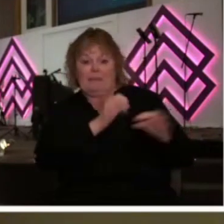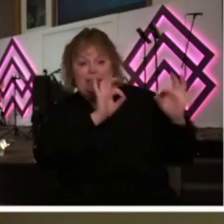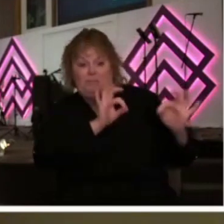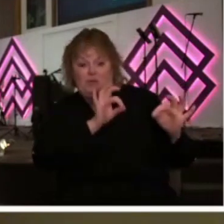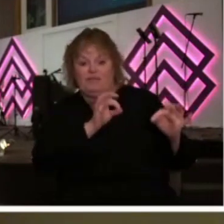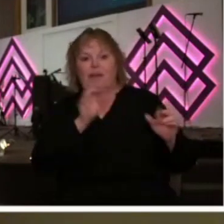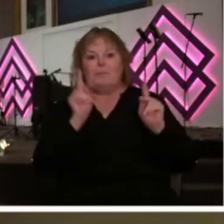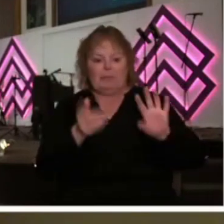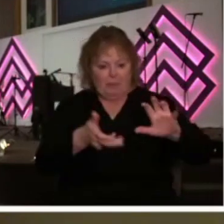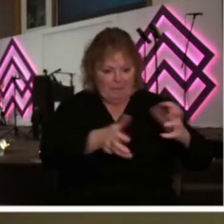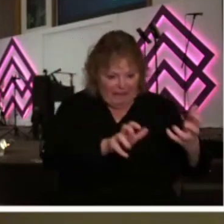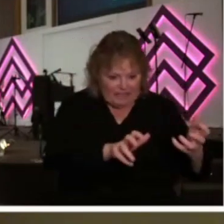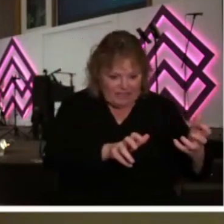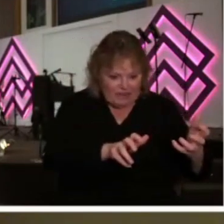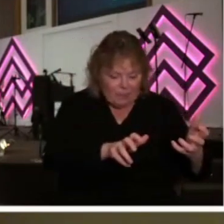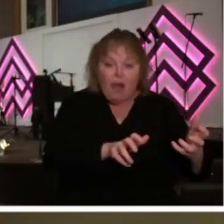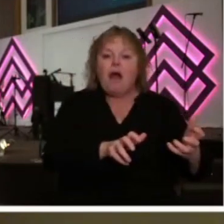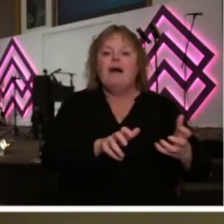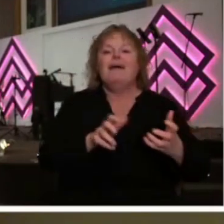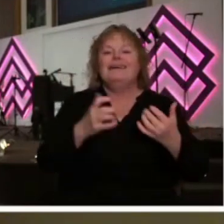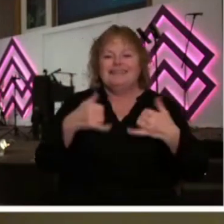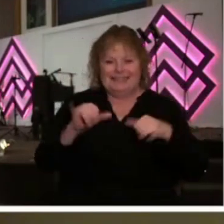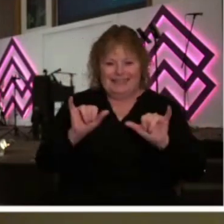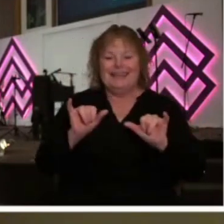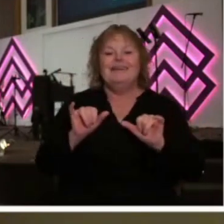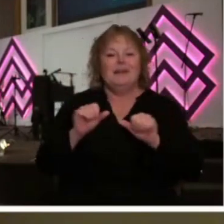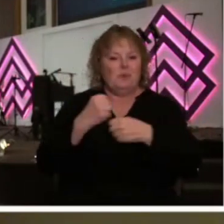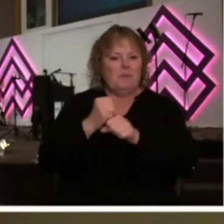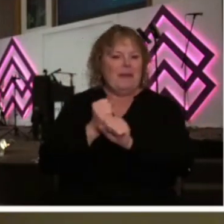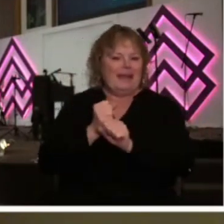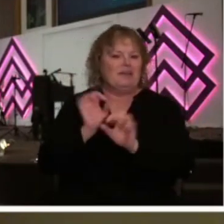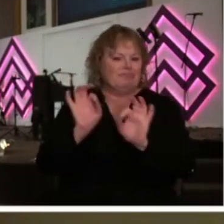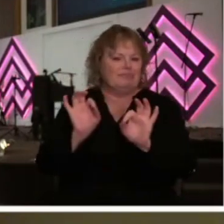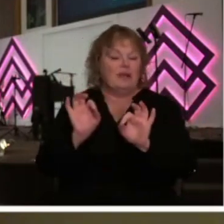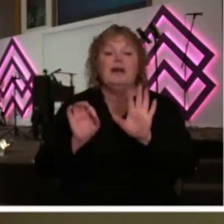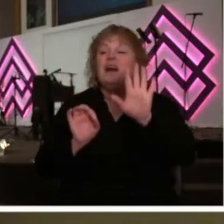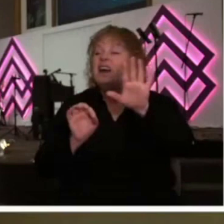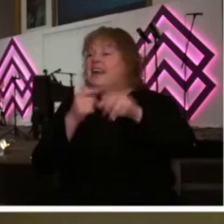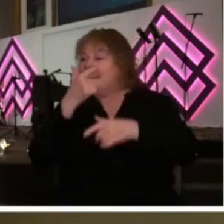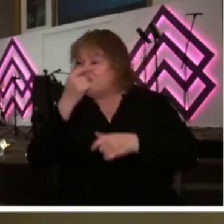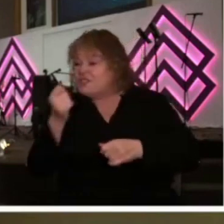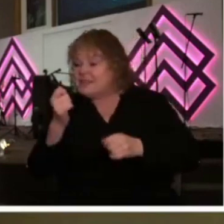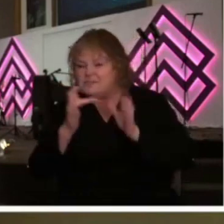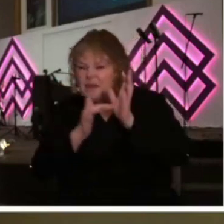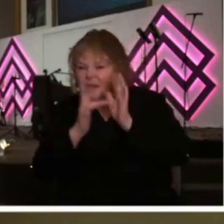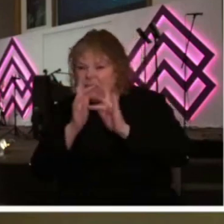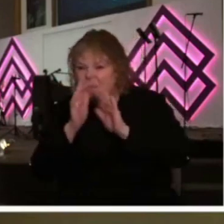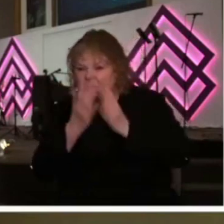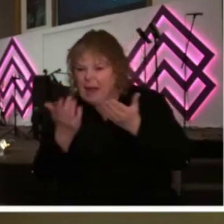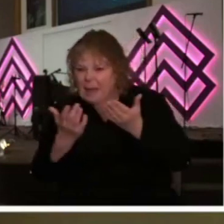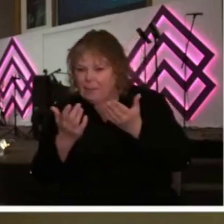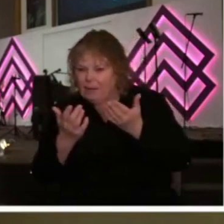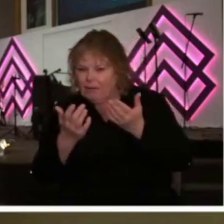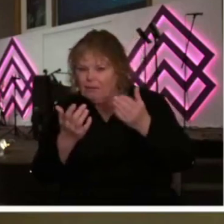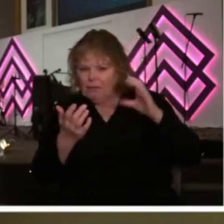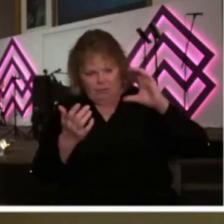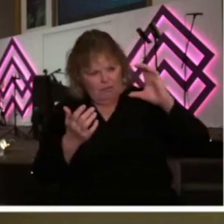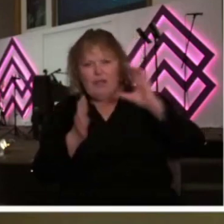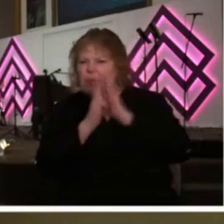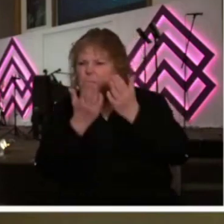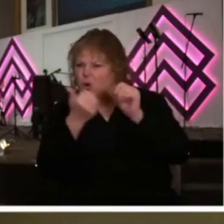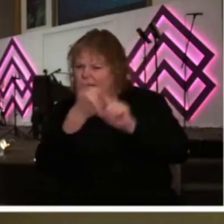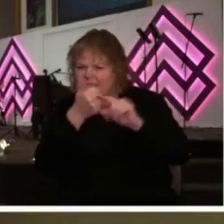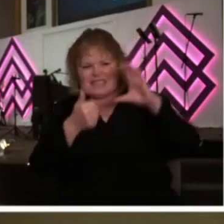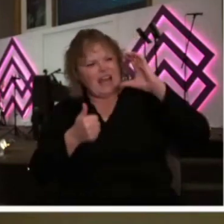created. Now, for those of you that still carry your Bible as a book, and I think mine's down there on the seat, you'll notice that if you were